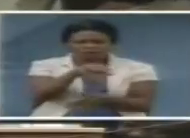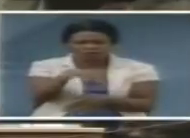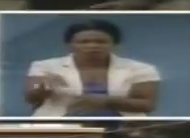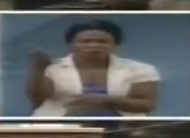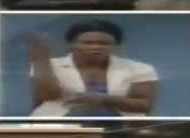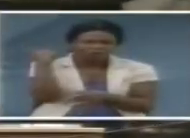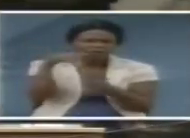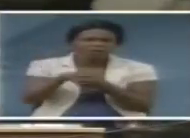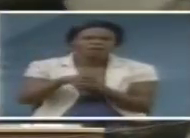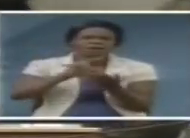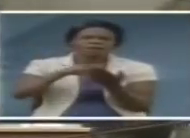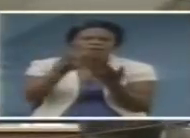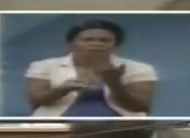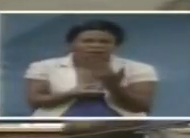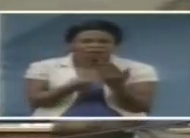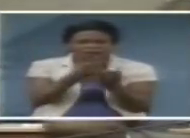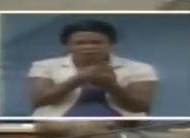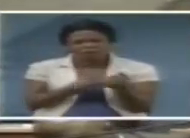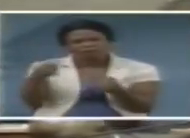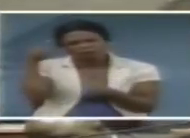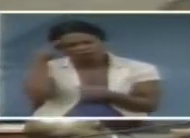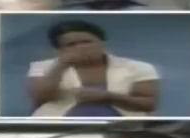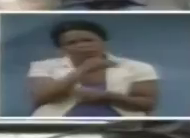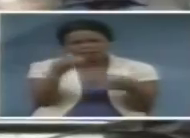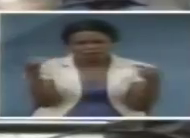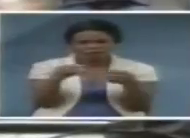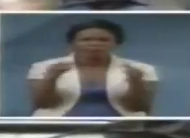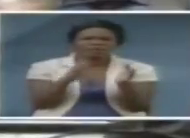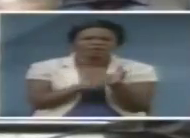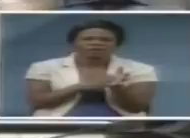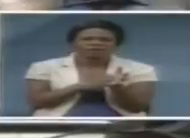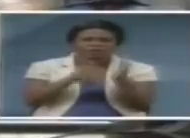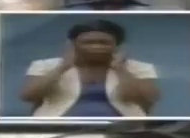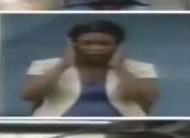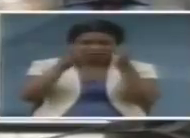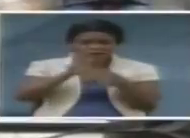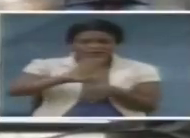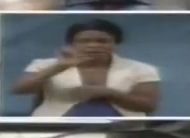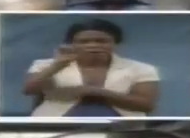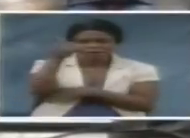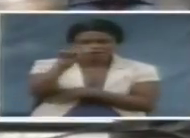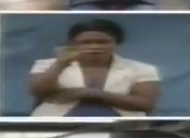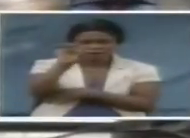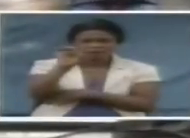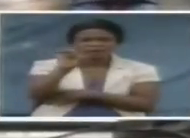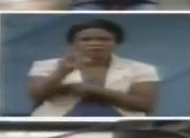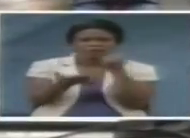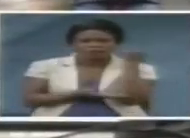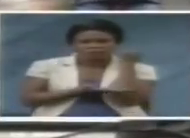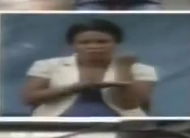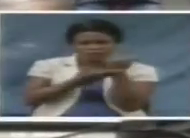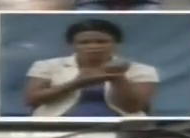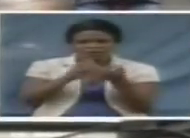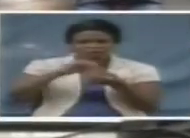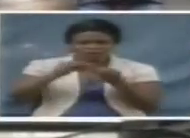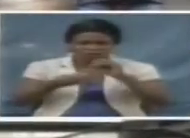956,000 children were on the program in both government and community schools. The focus for 2018 will be